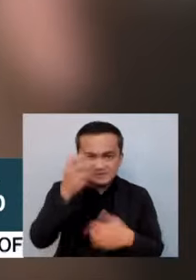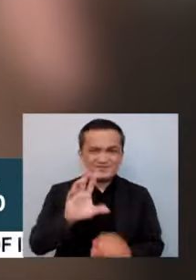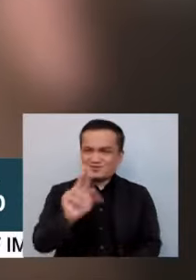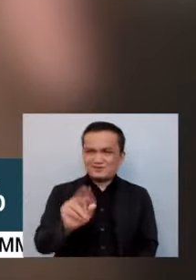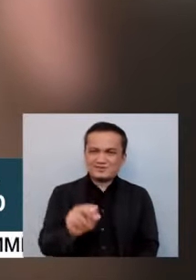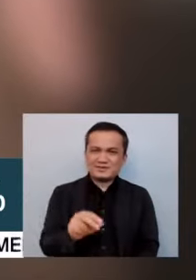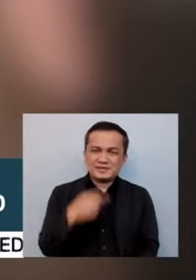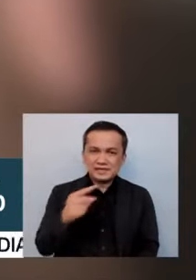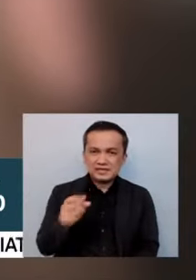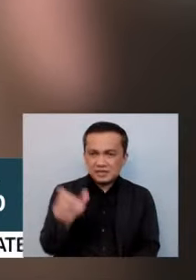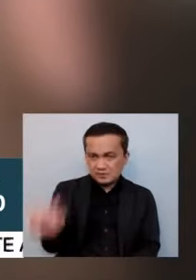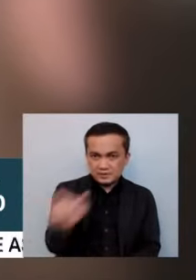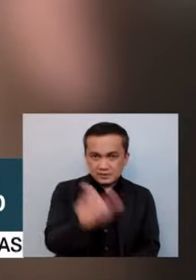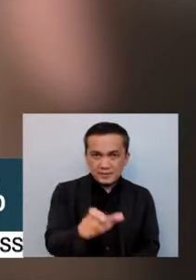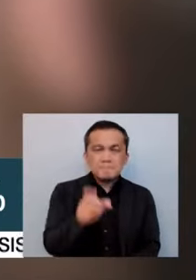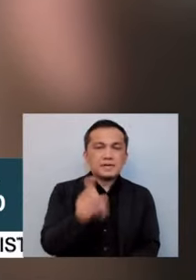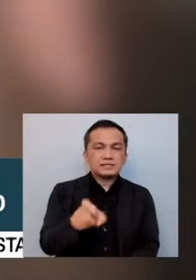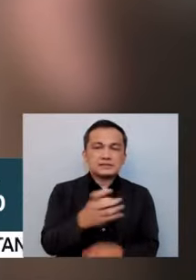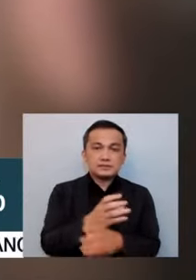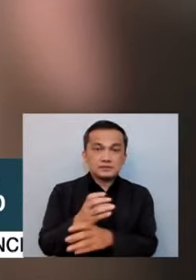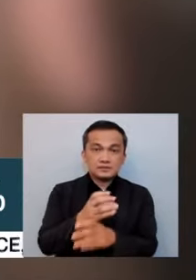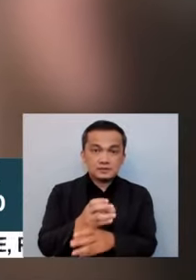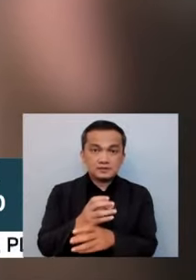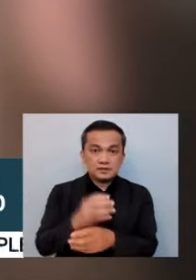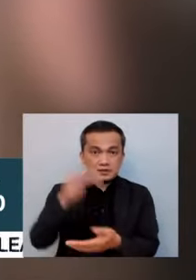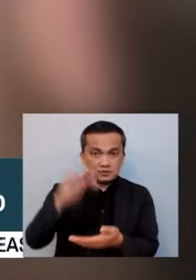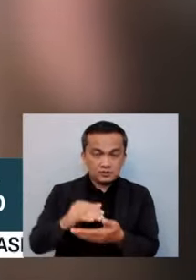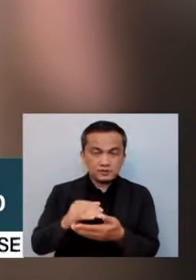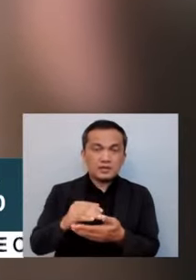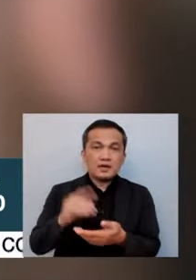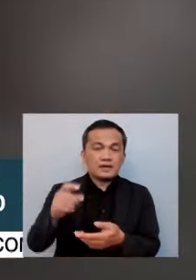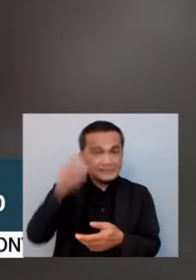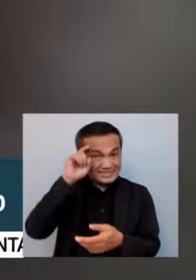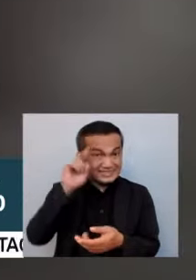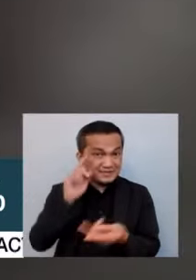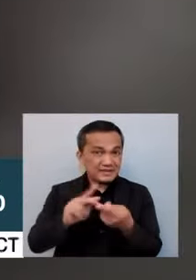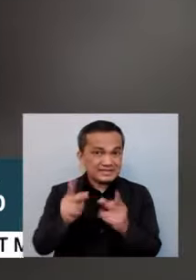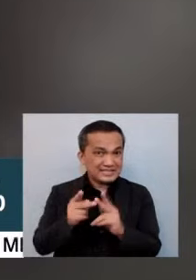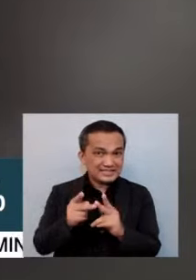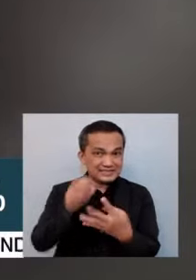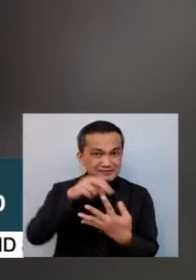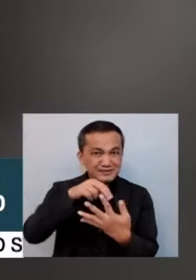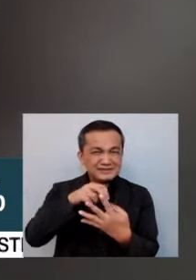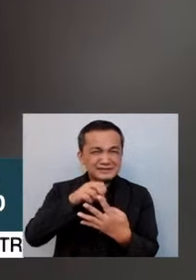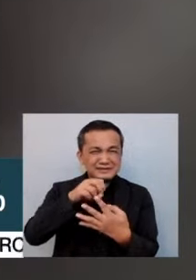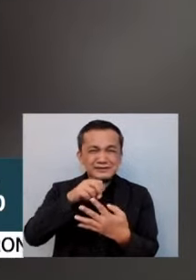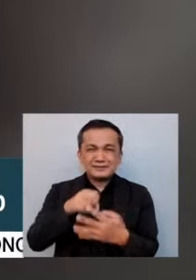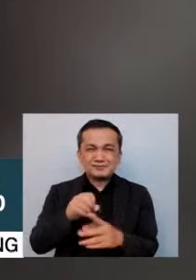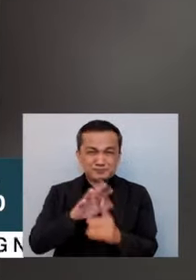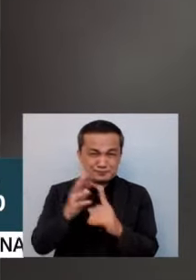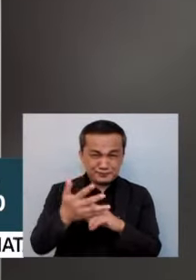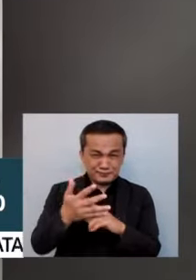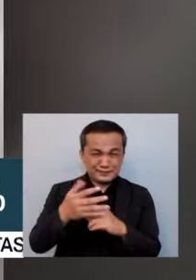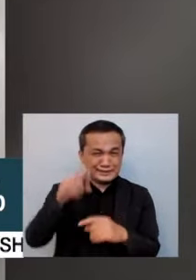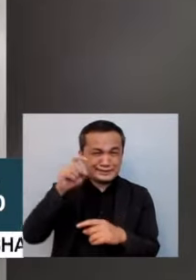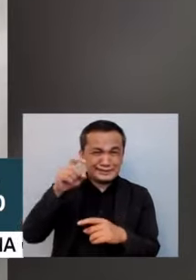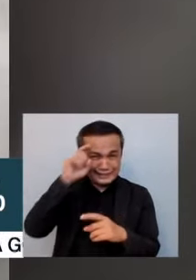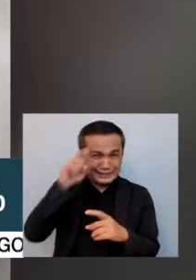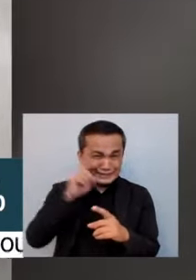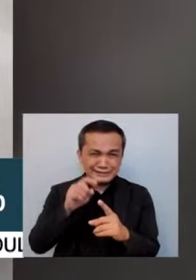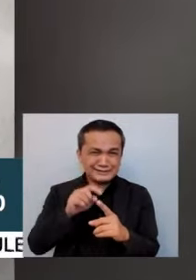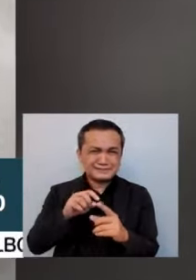take necessary precautions like reducing their number of sexual partners and avoiding group or casual sex. But experts also note that